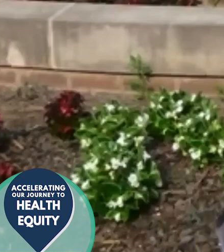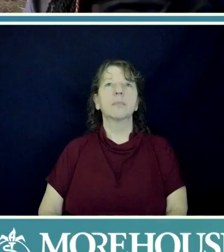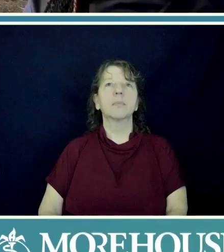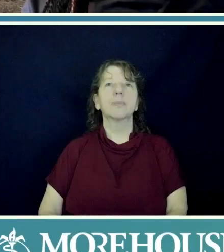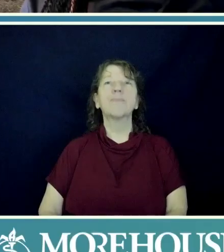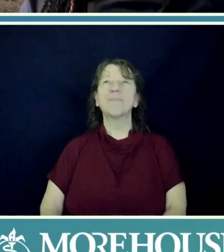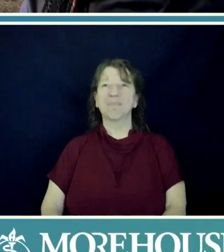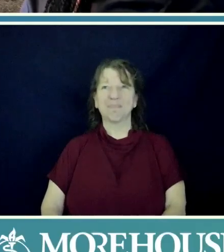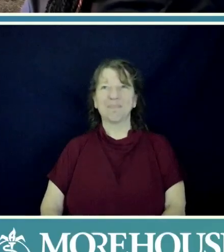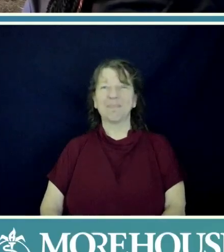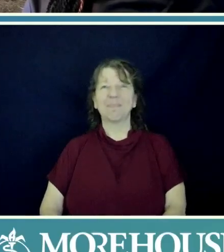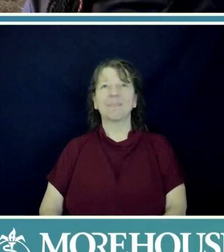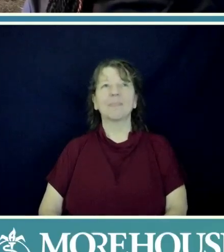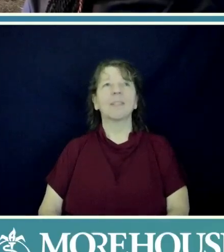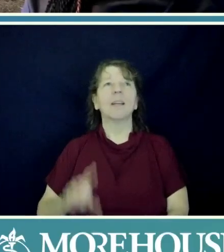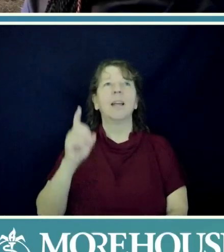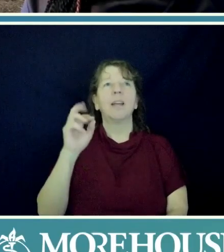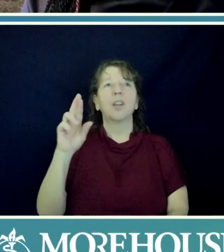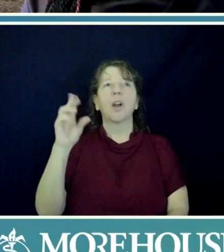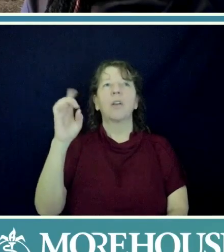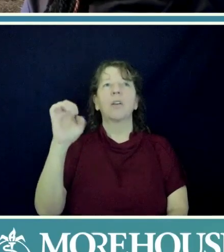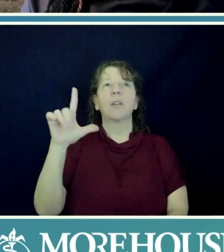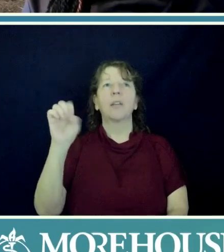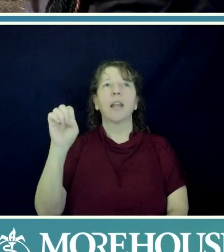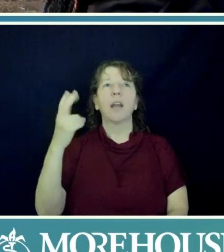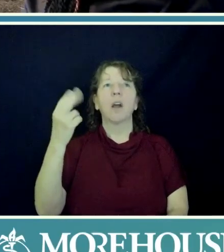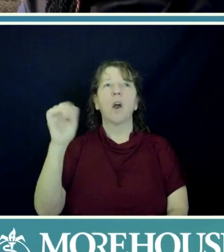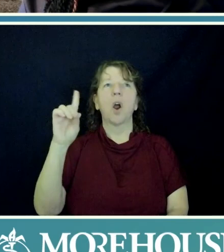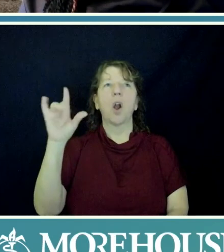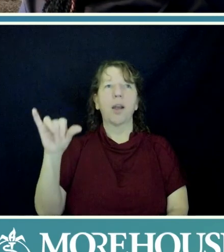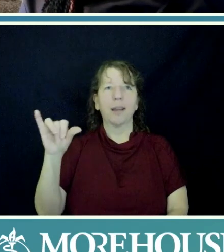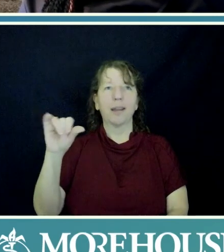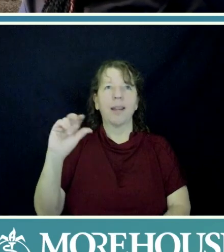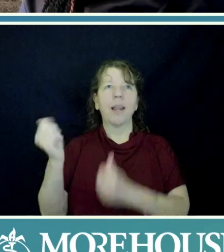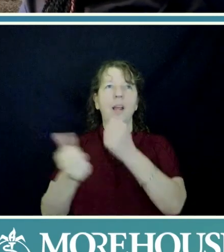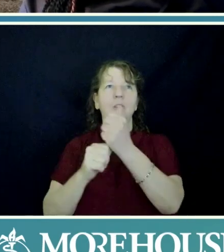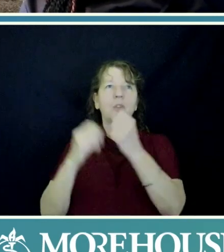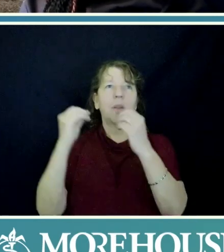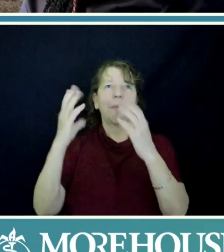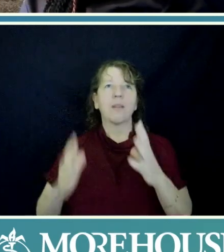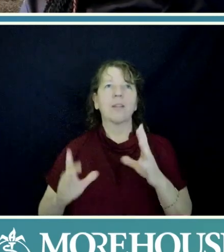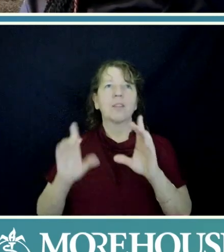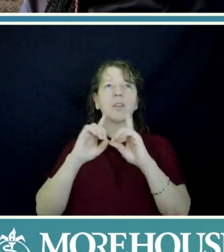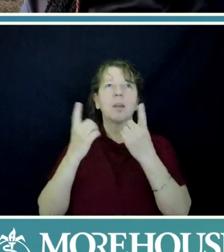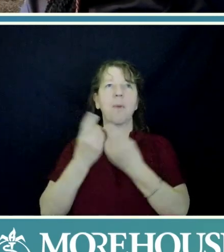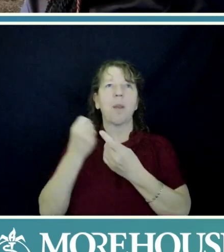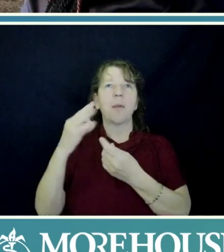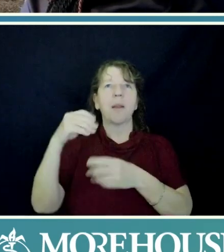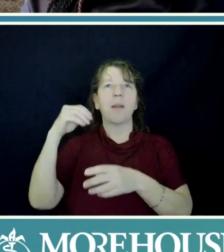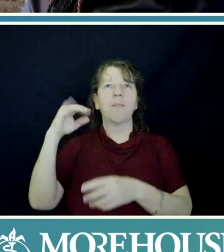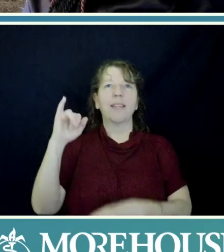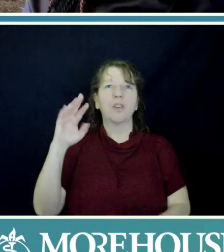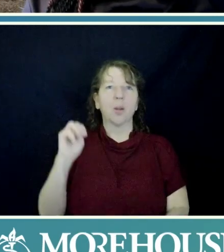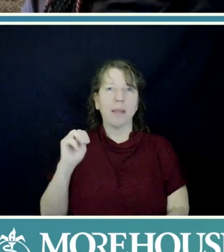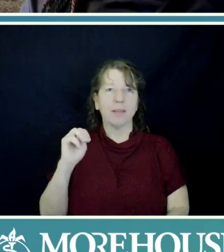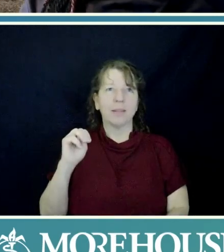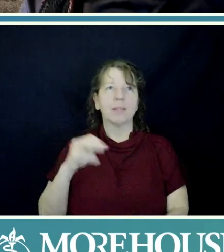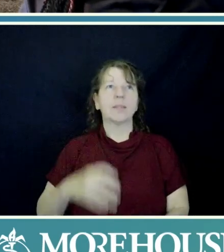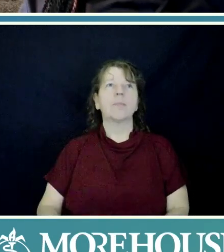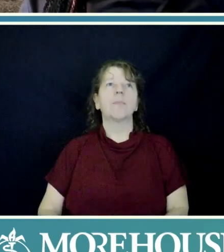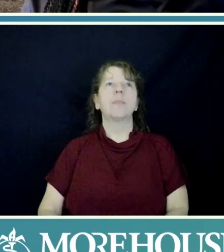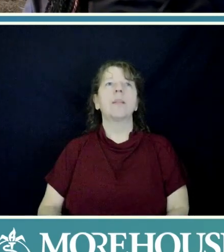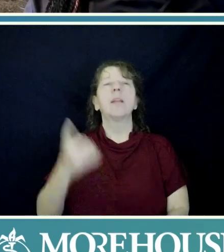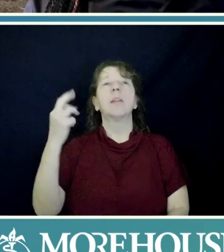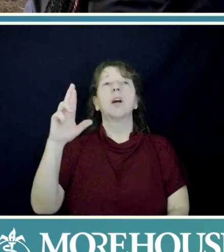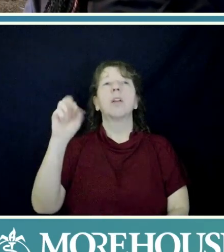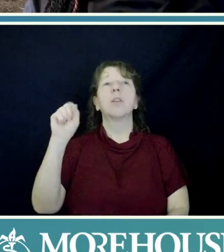Okay. Dr. Dale Hardy, Associate Professor, Department of Internal Medicine. Dr.